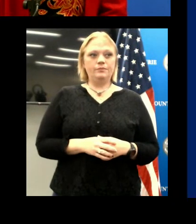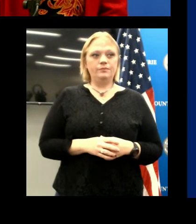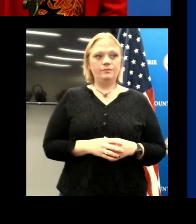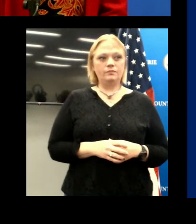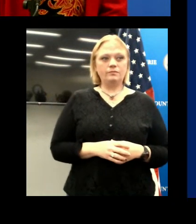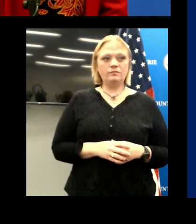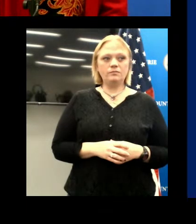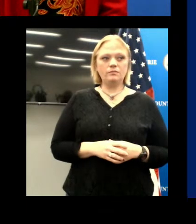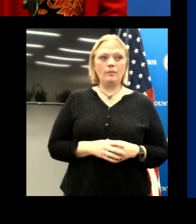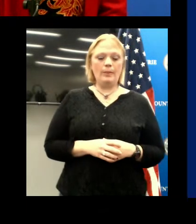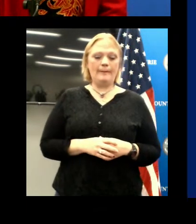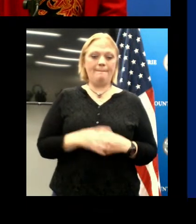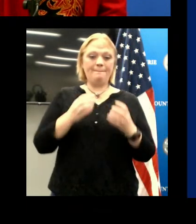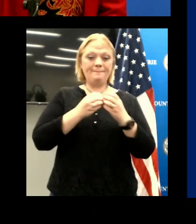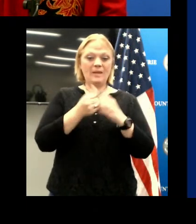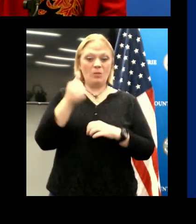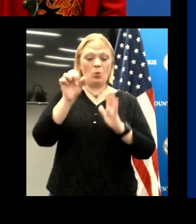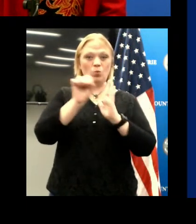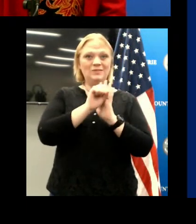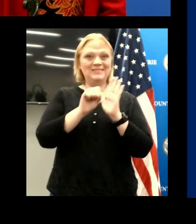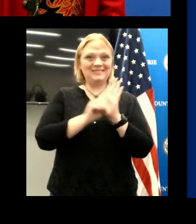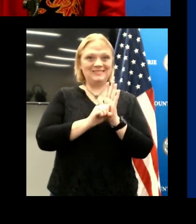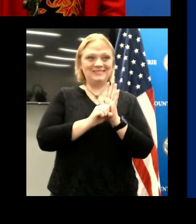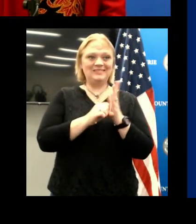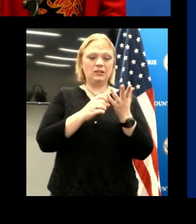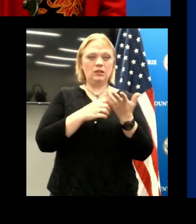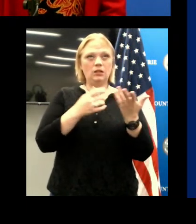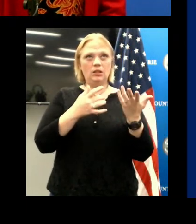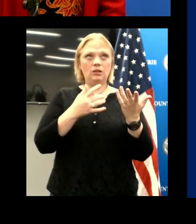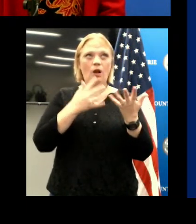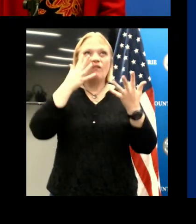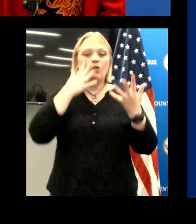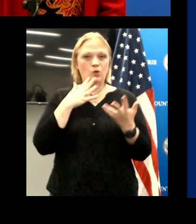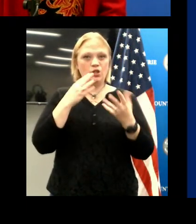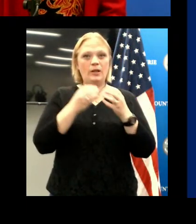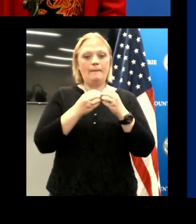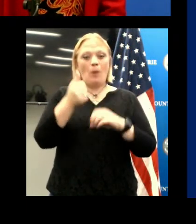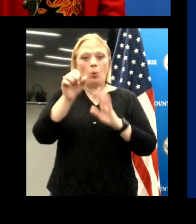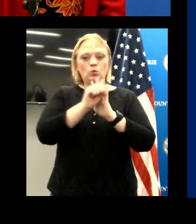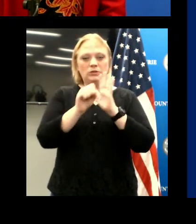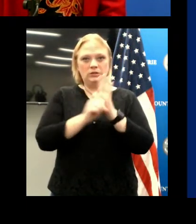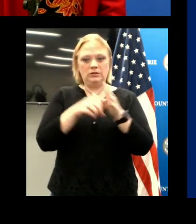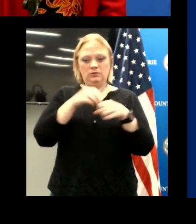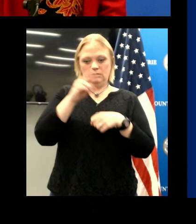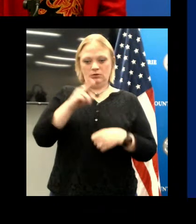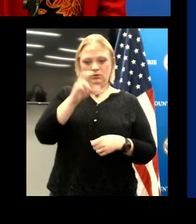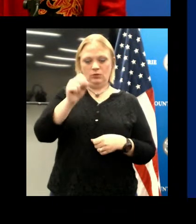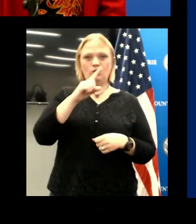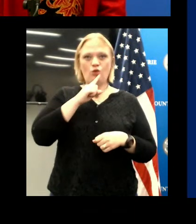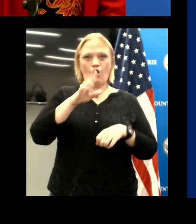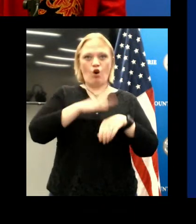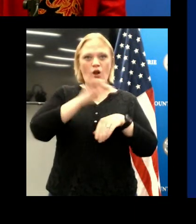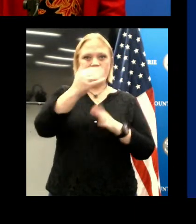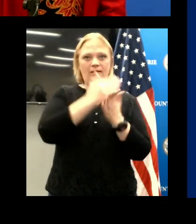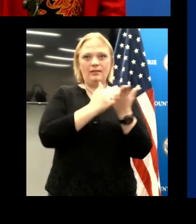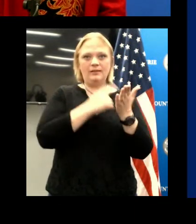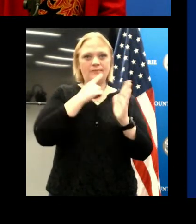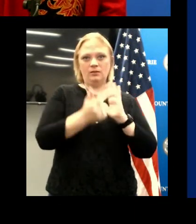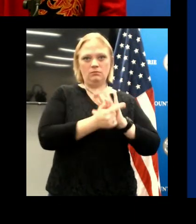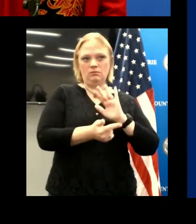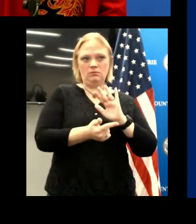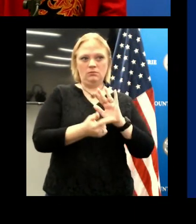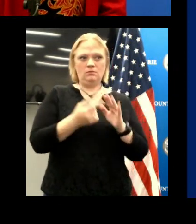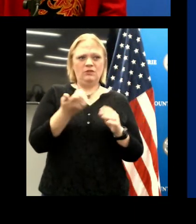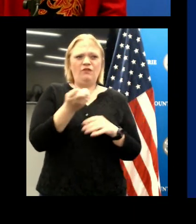most states in the United States now are on the governor's travel advisories list. There's only a handful of states that are not on